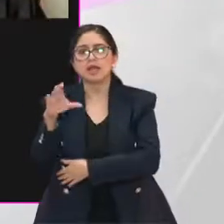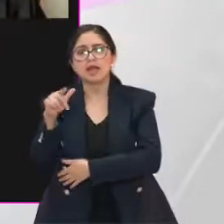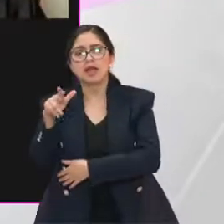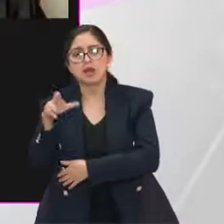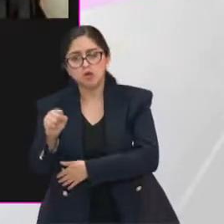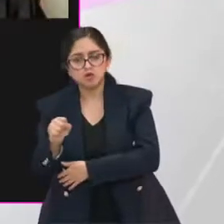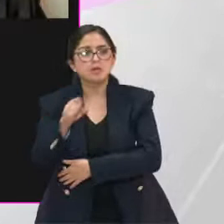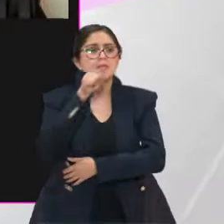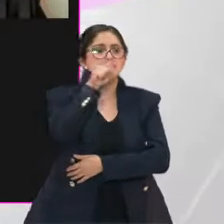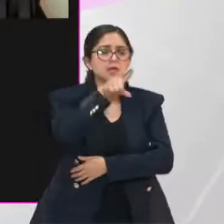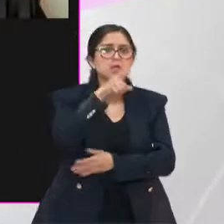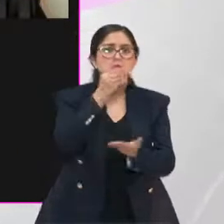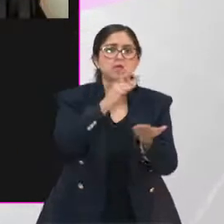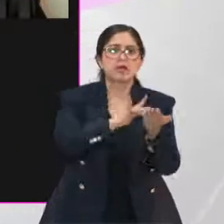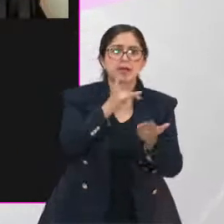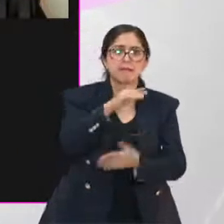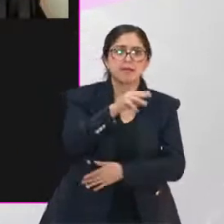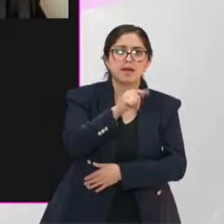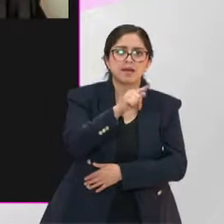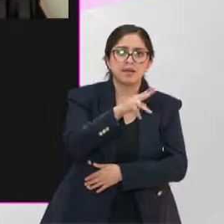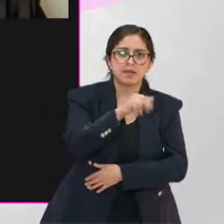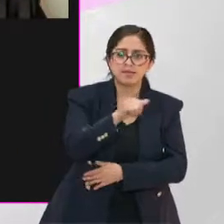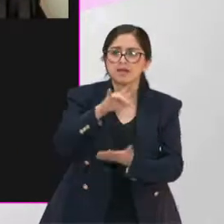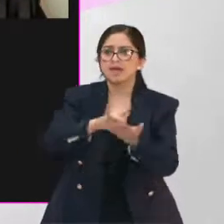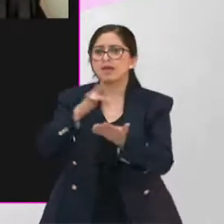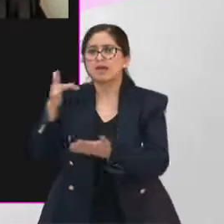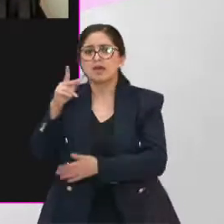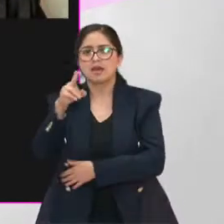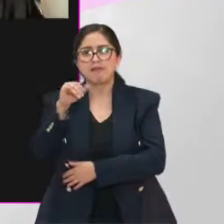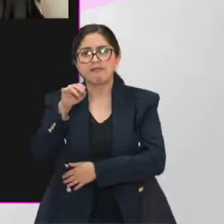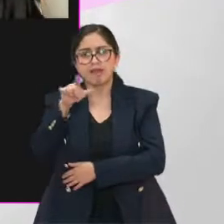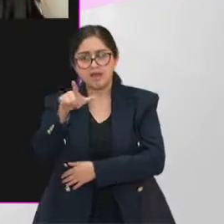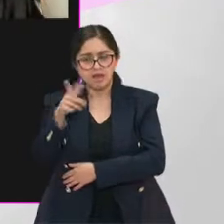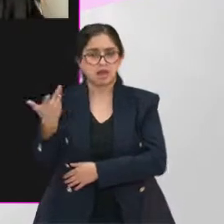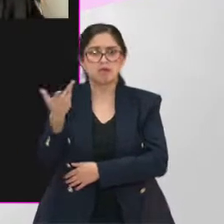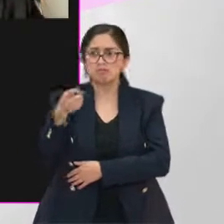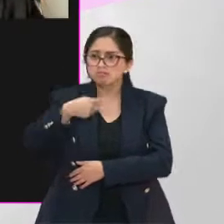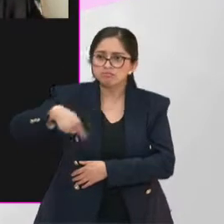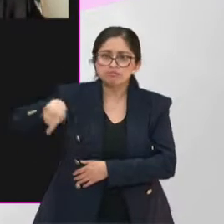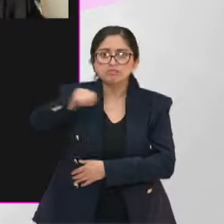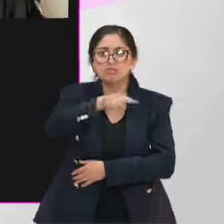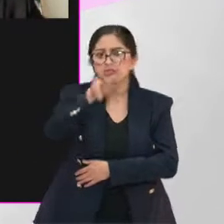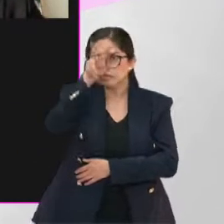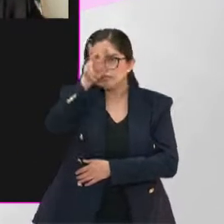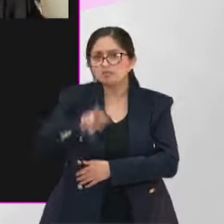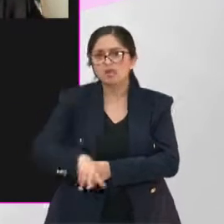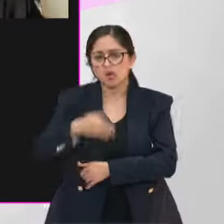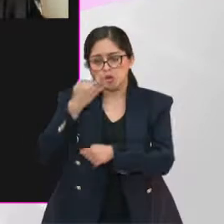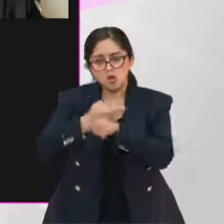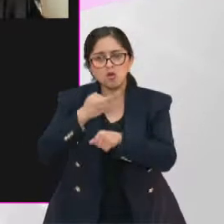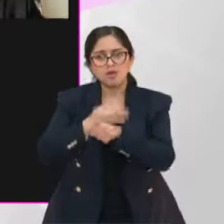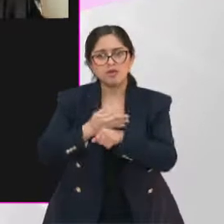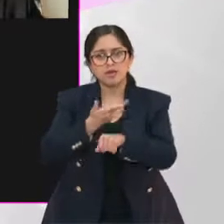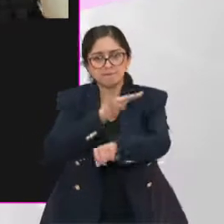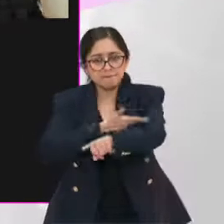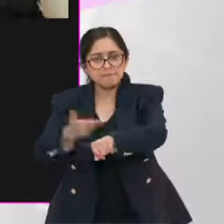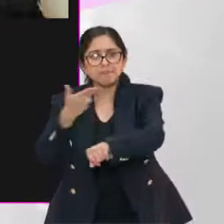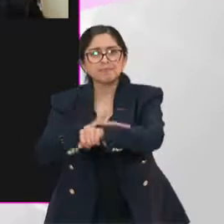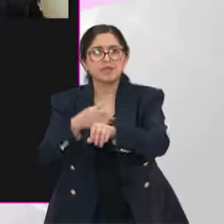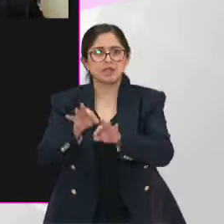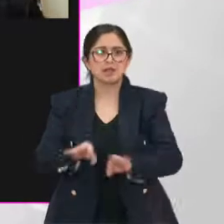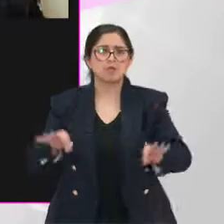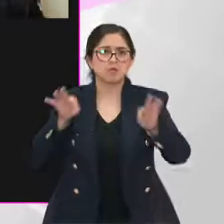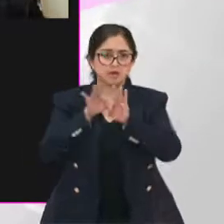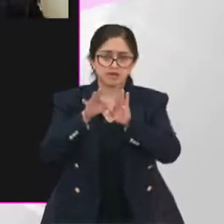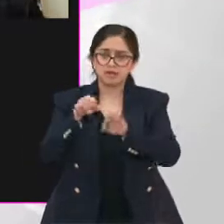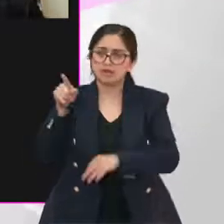peace. Thank you very much, Don Carlos Mesa, Maria Teresa Segada, Rafael Loaiza. This has been